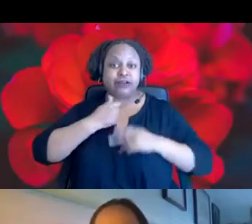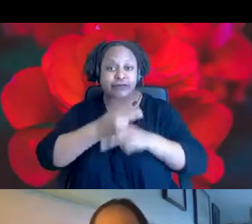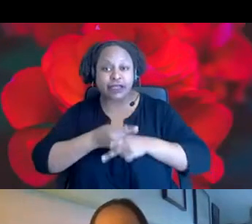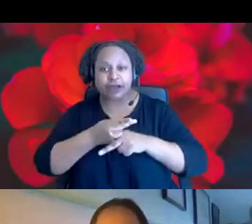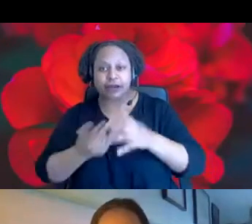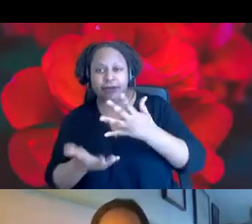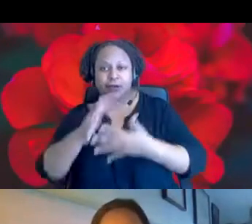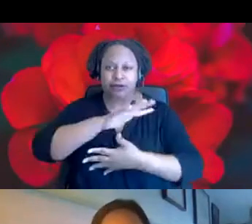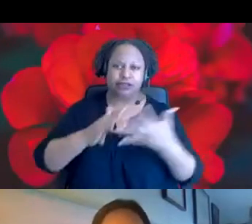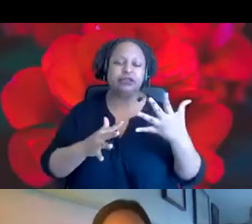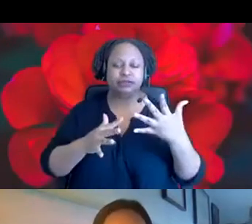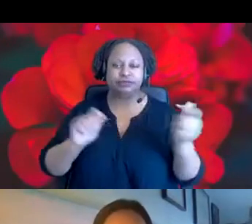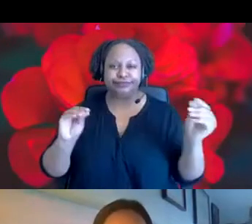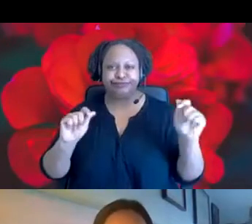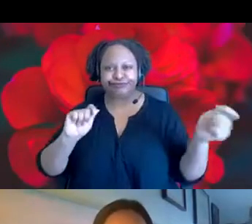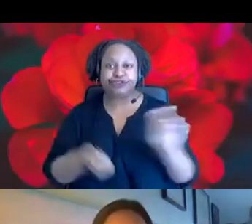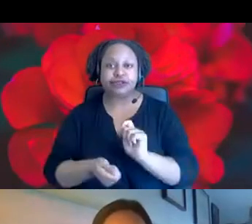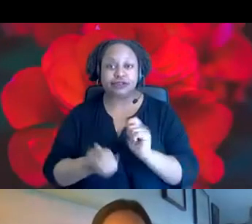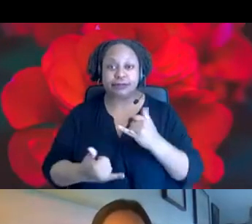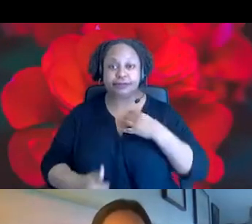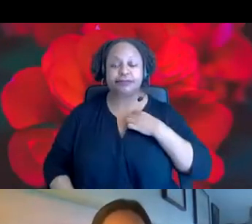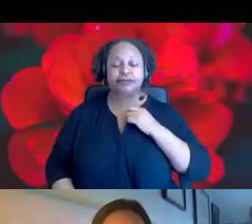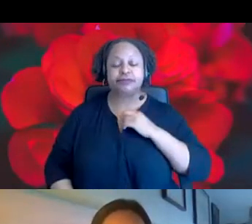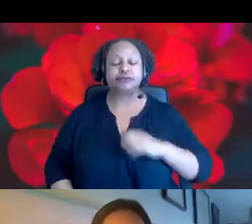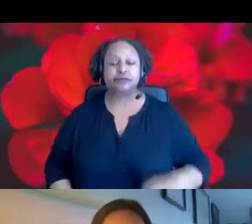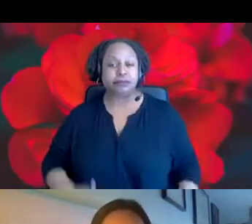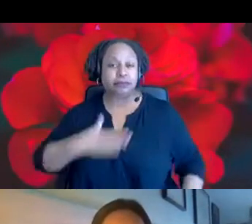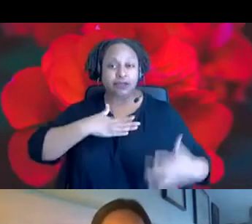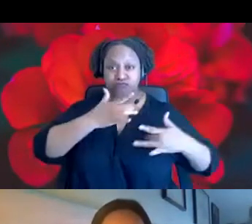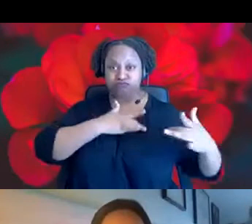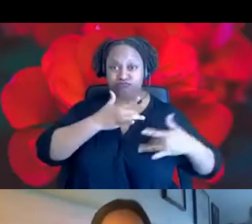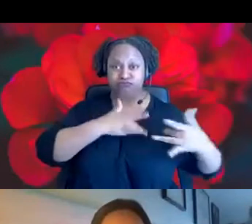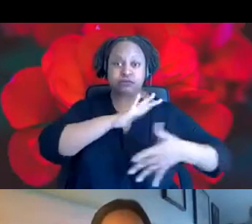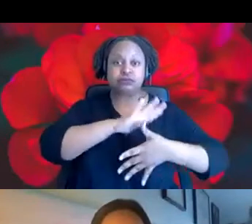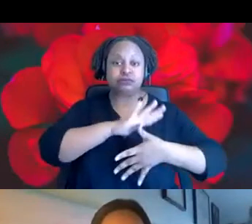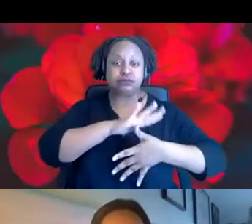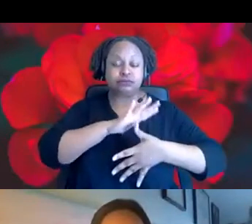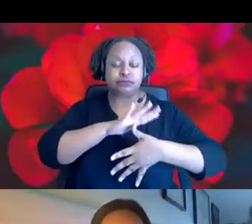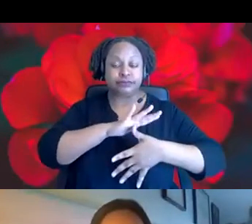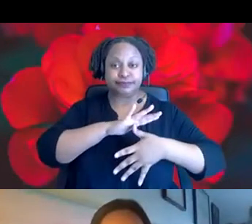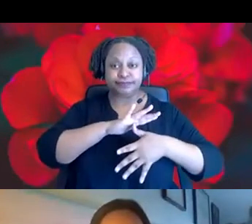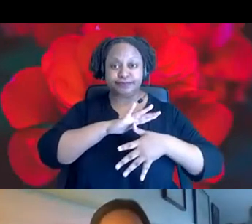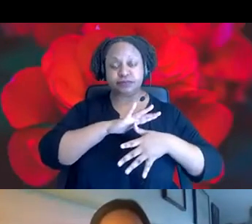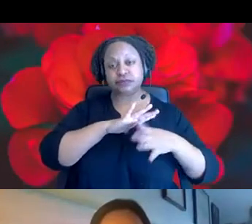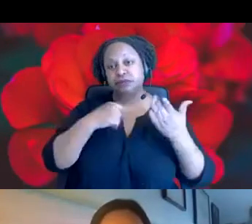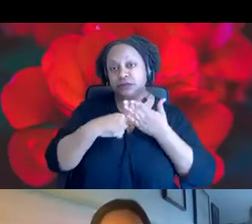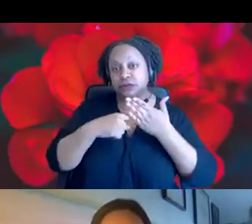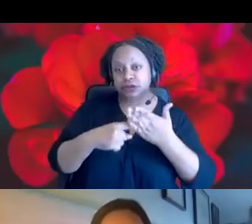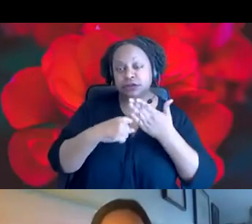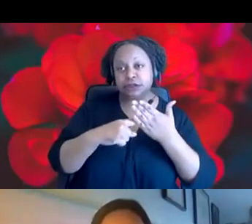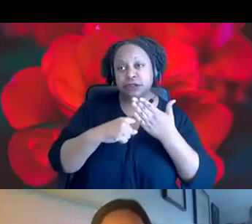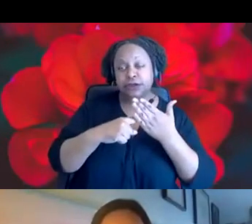priorities. And what I worry about is that the conversation will continue to be